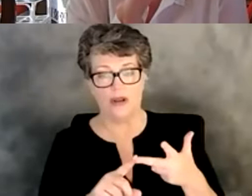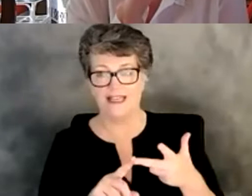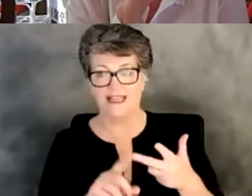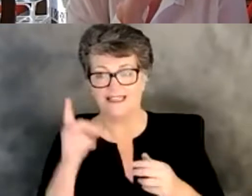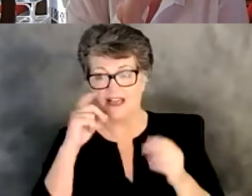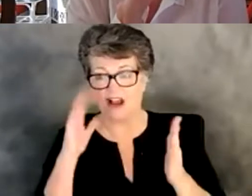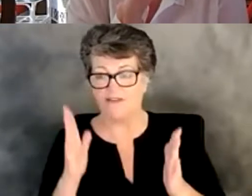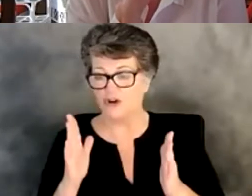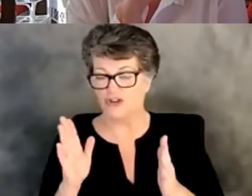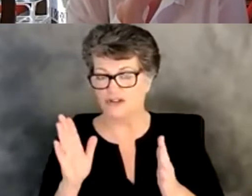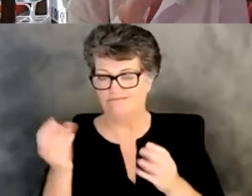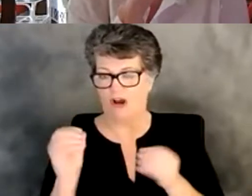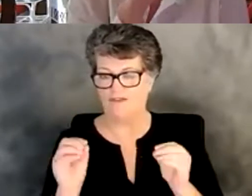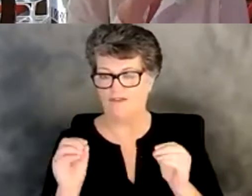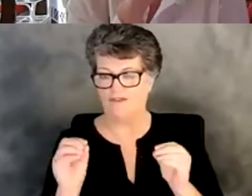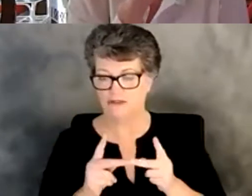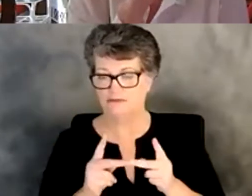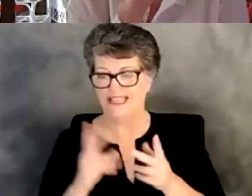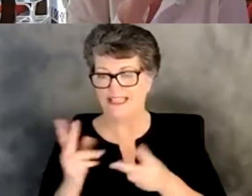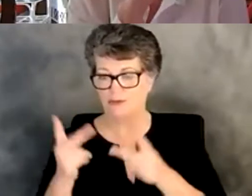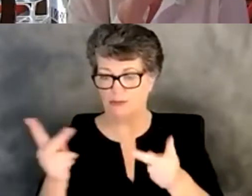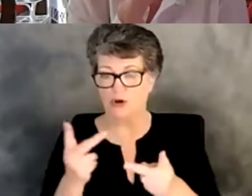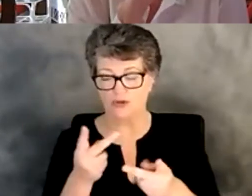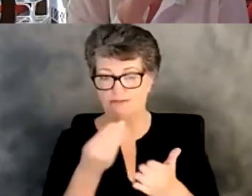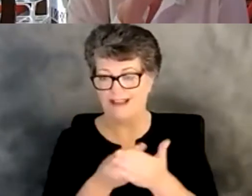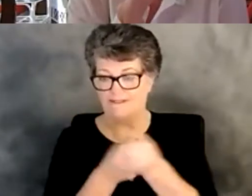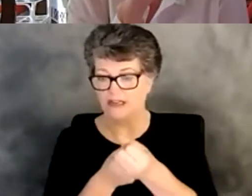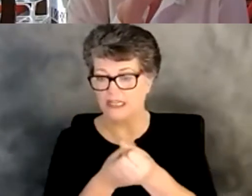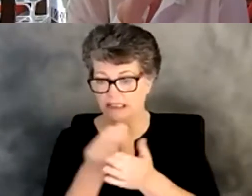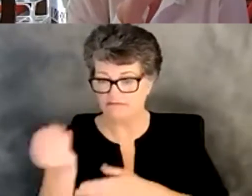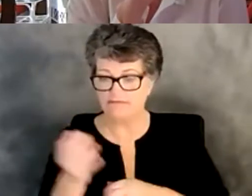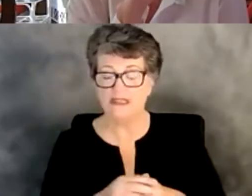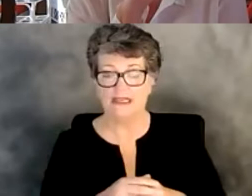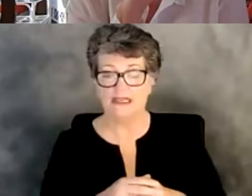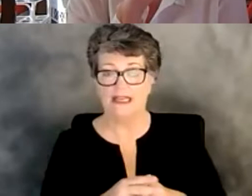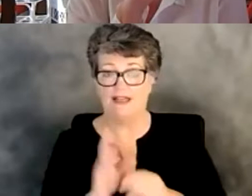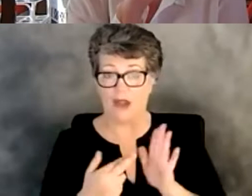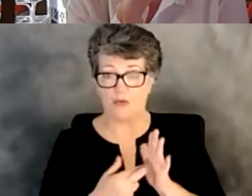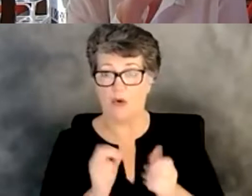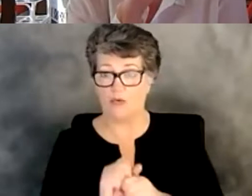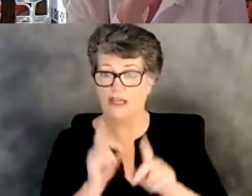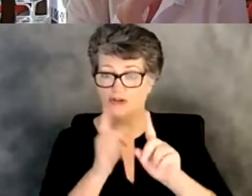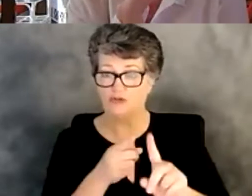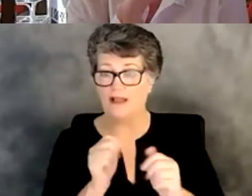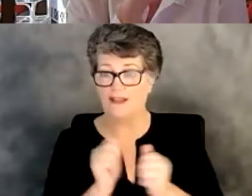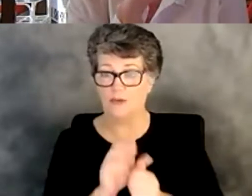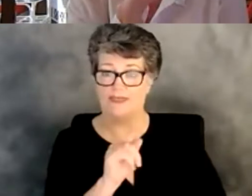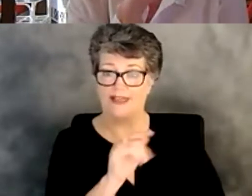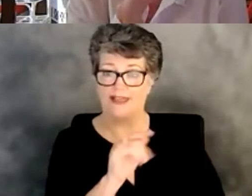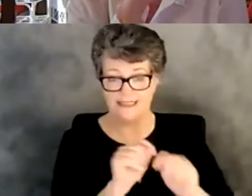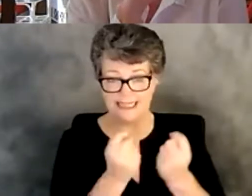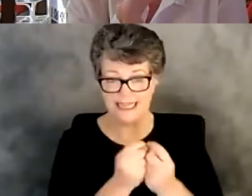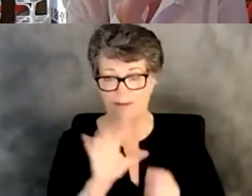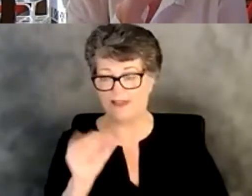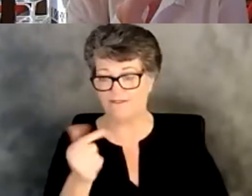office position that is proposed and funded to be added. And that role of working directly with the cabinet team that Fig